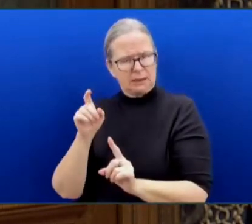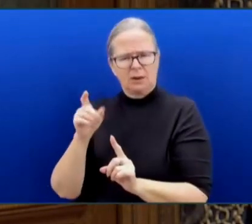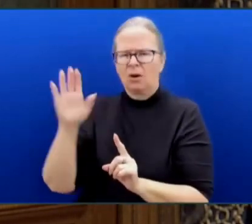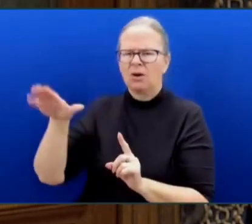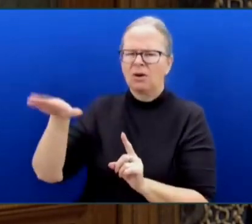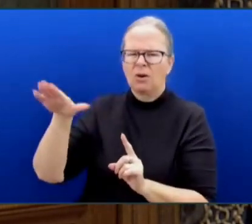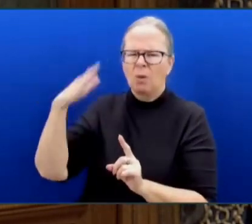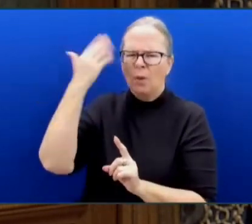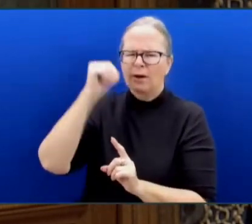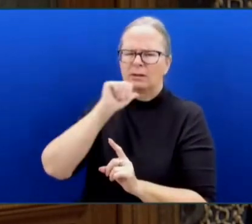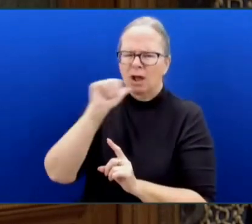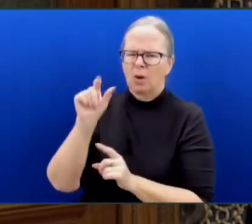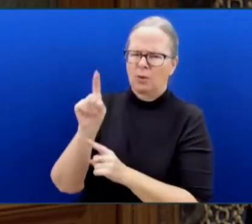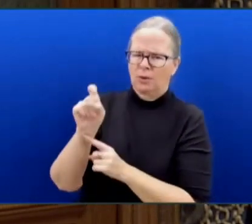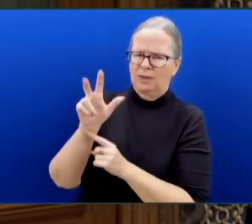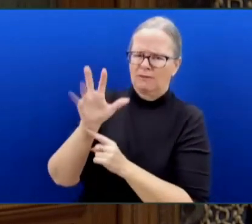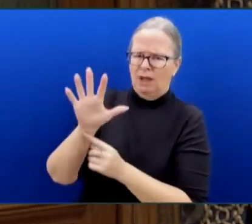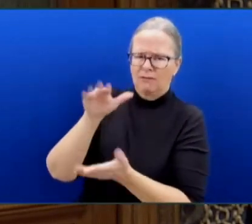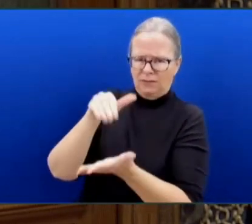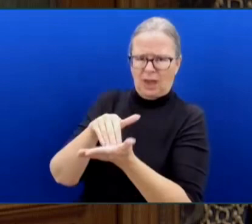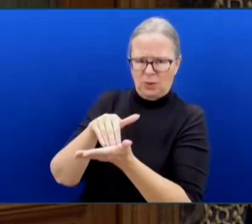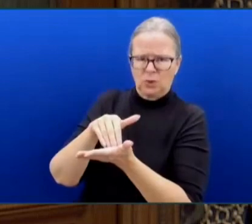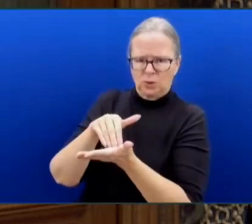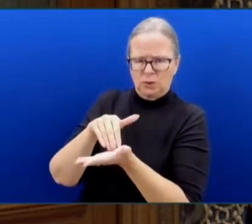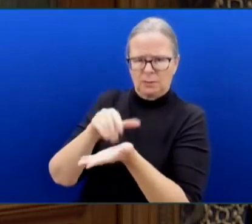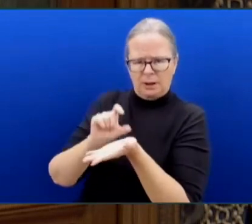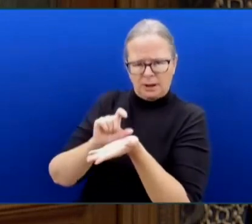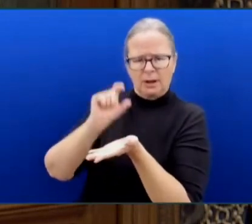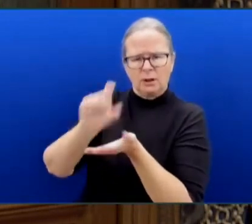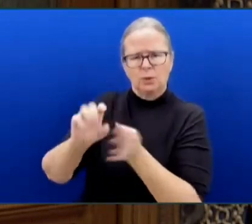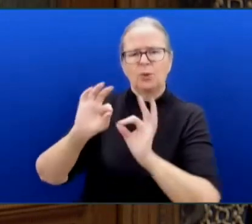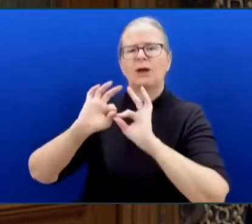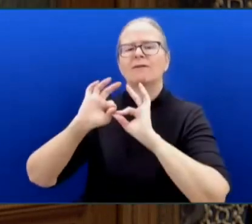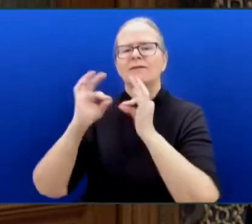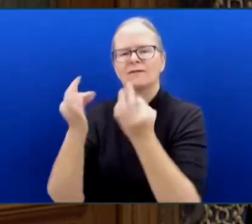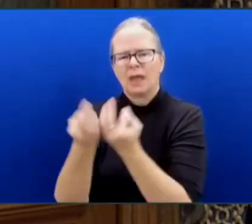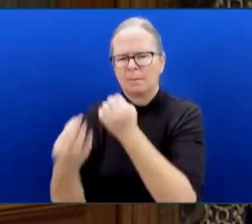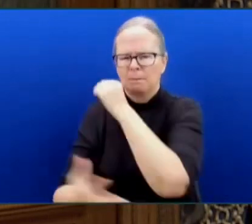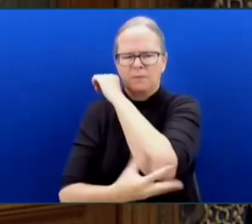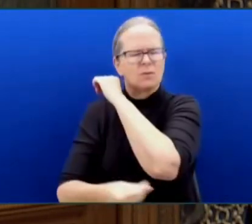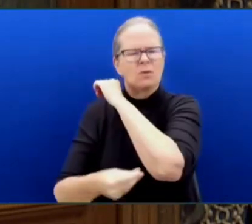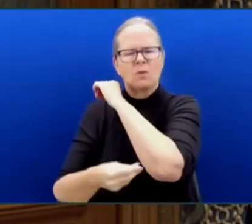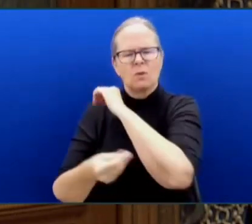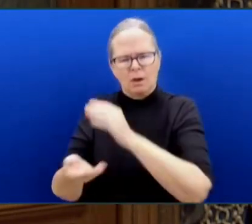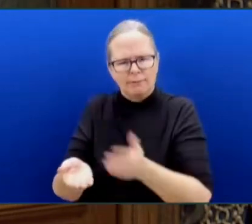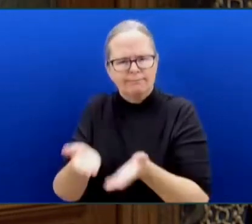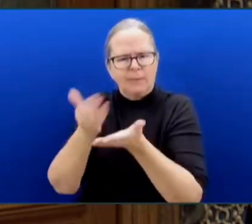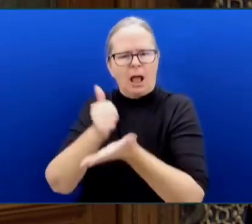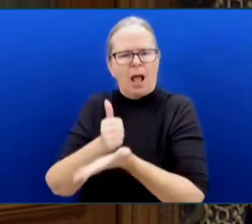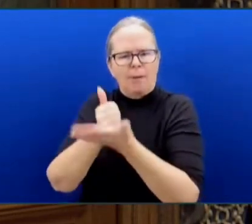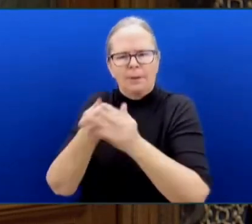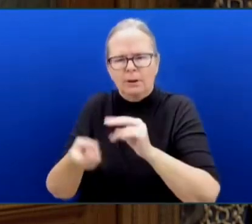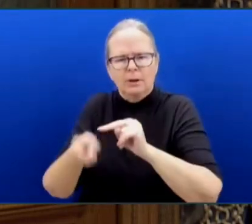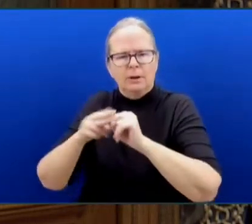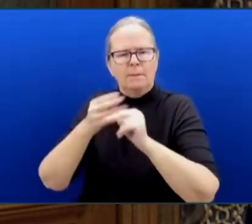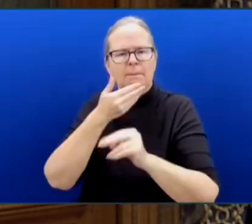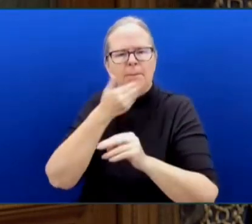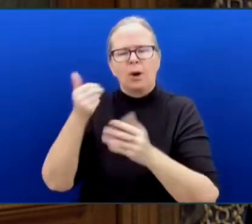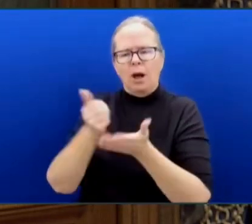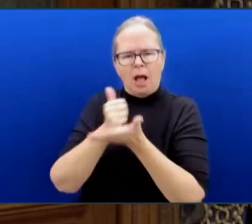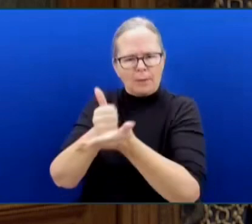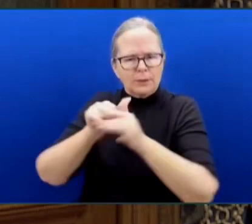keeping children in their homes with their families than diverting these funds to the families in